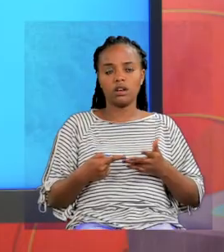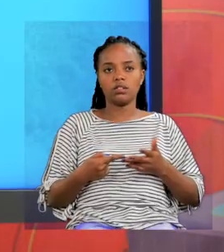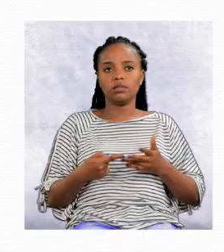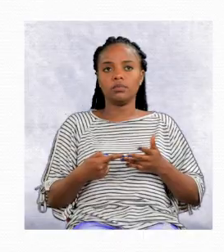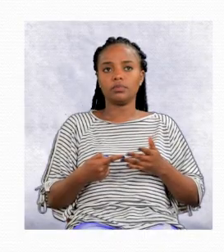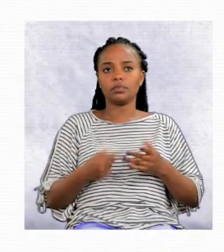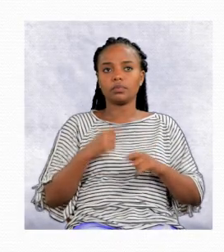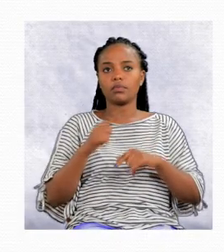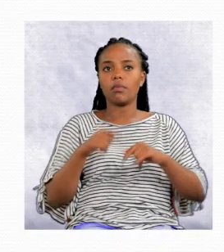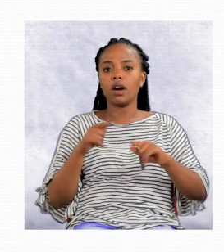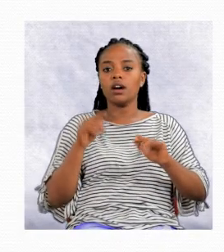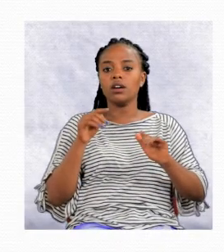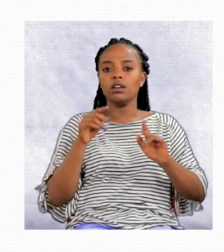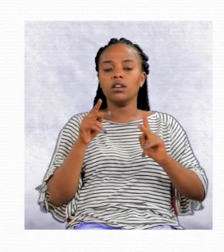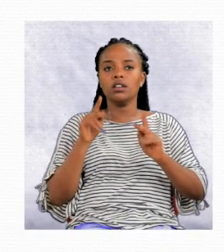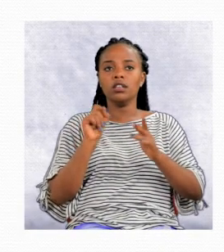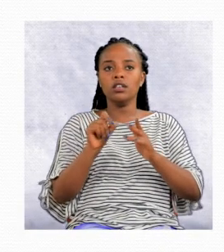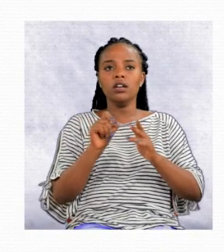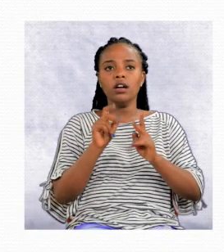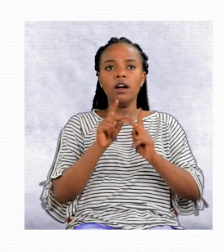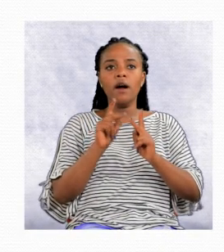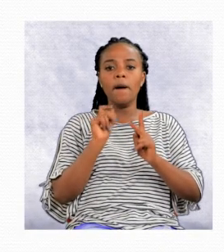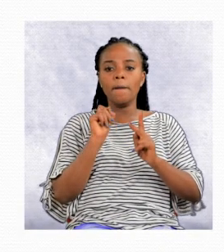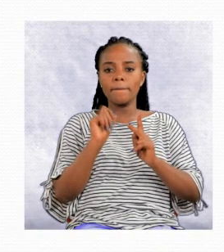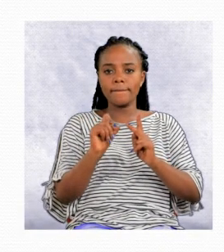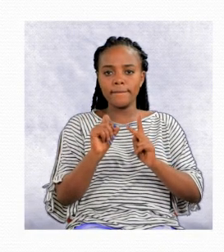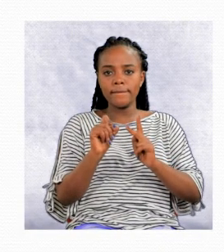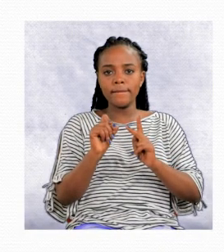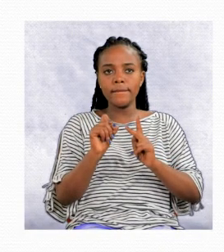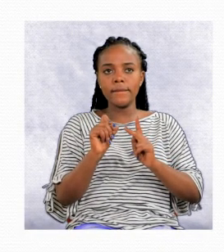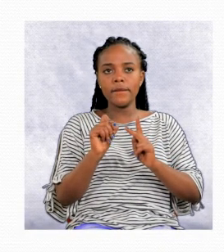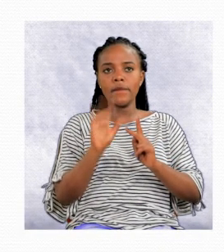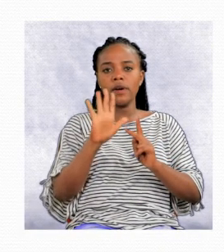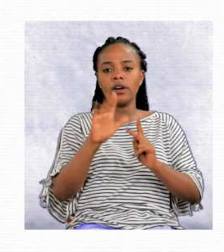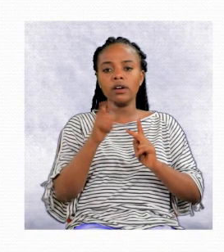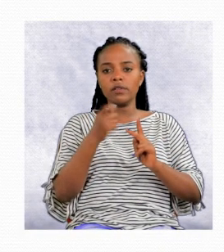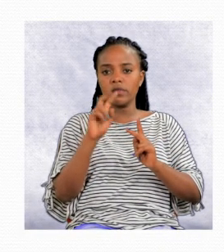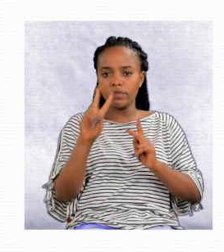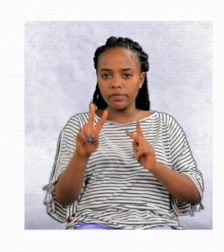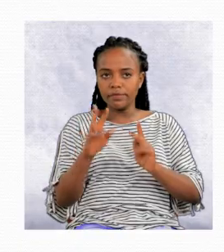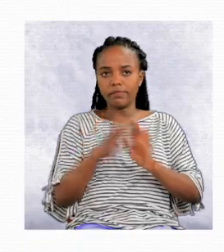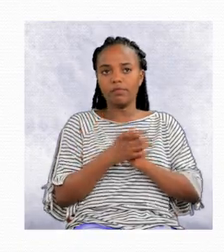it passes through this point. This point is it's 5 comma 2.